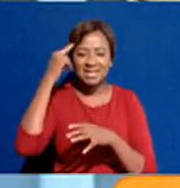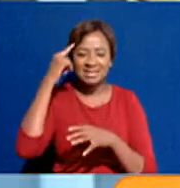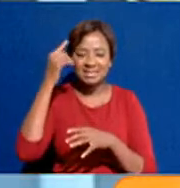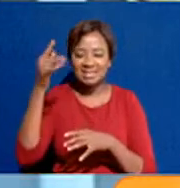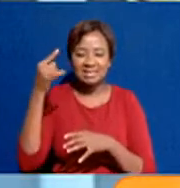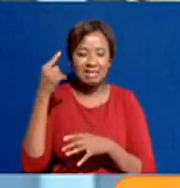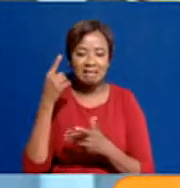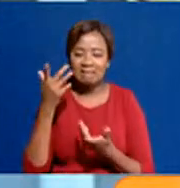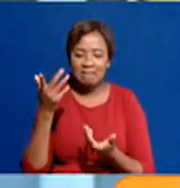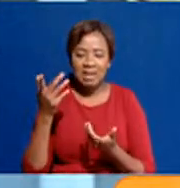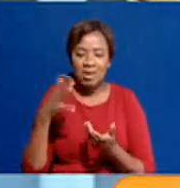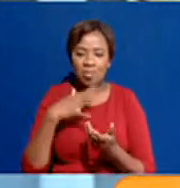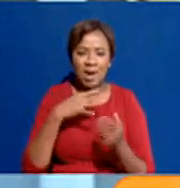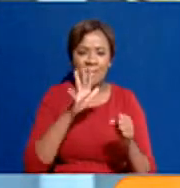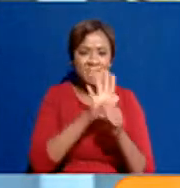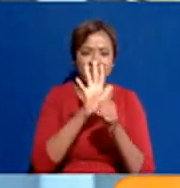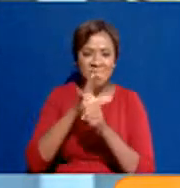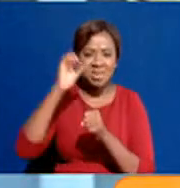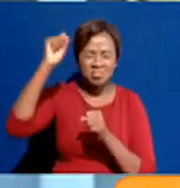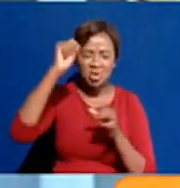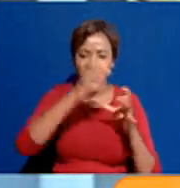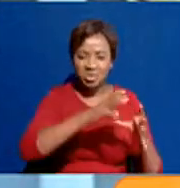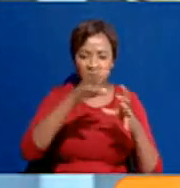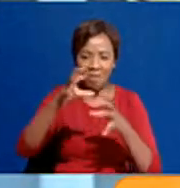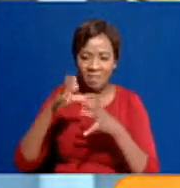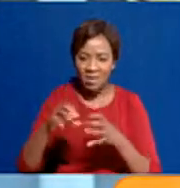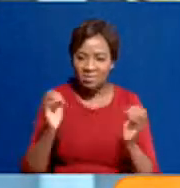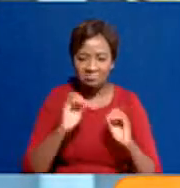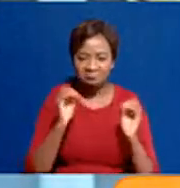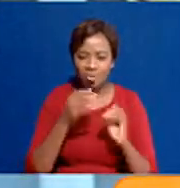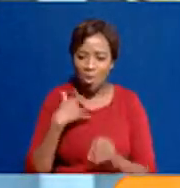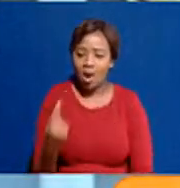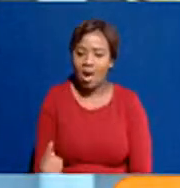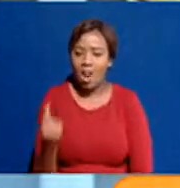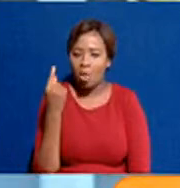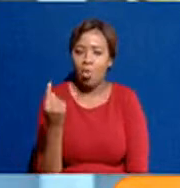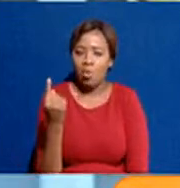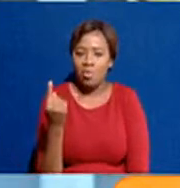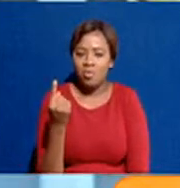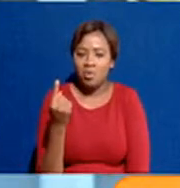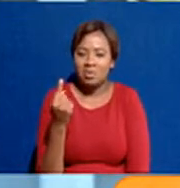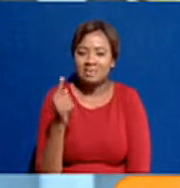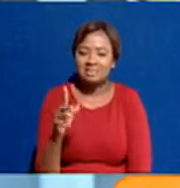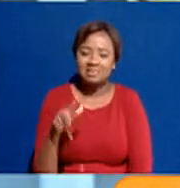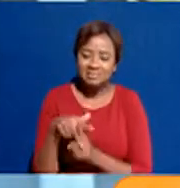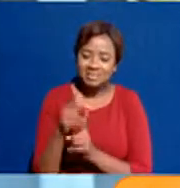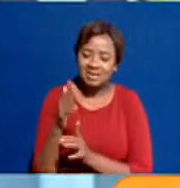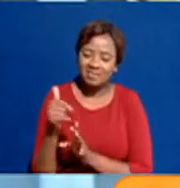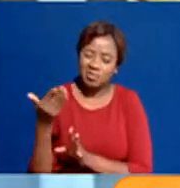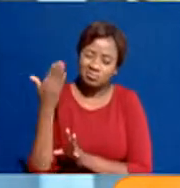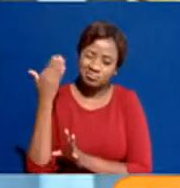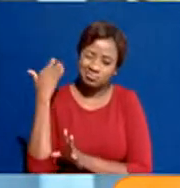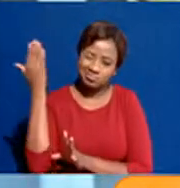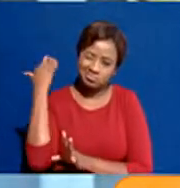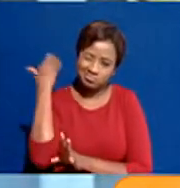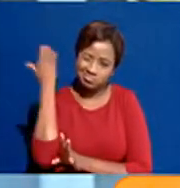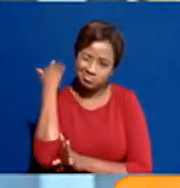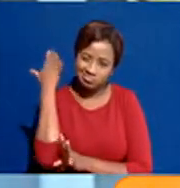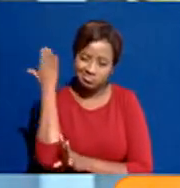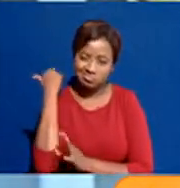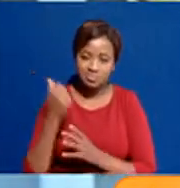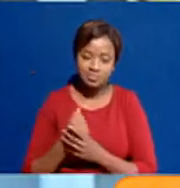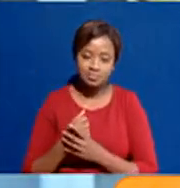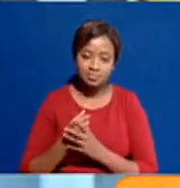voices outside. It started all the way in the 60s. And we came all the way and became